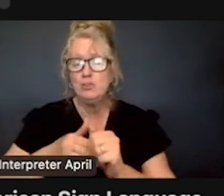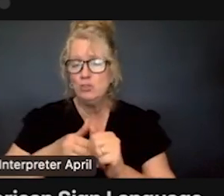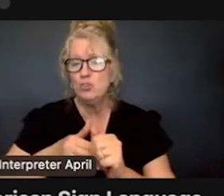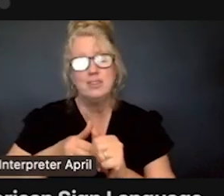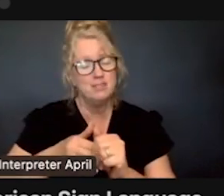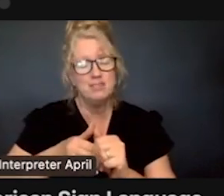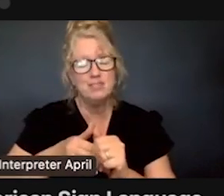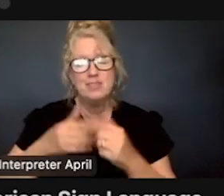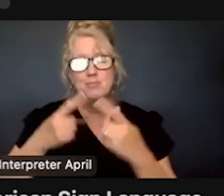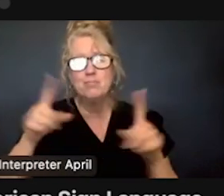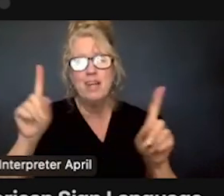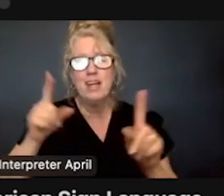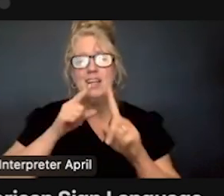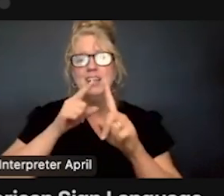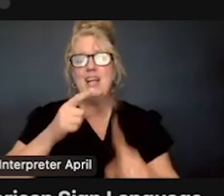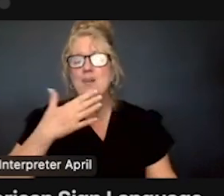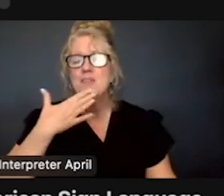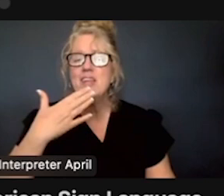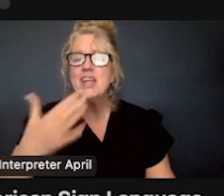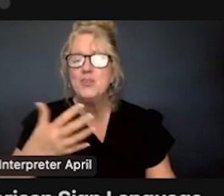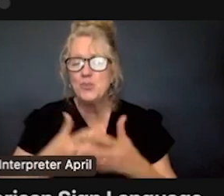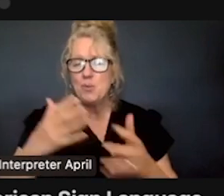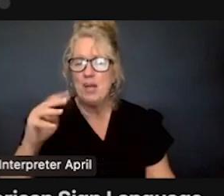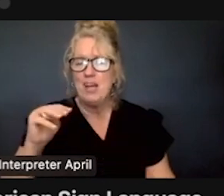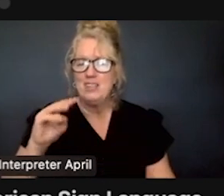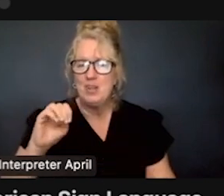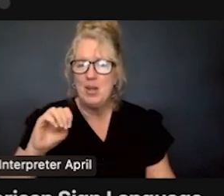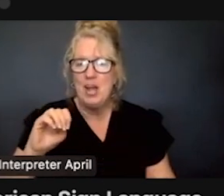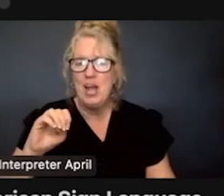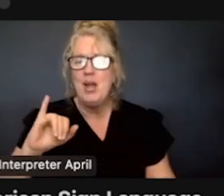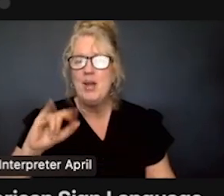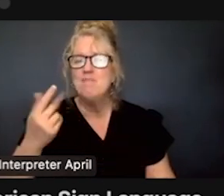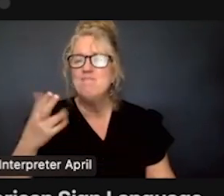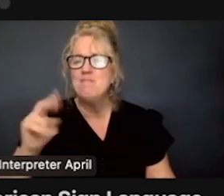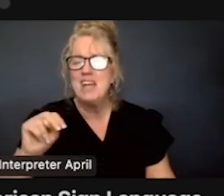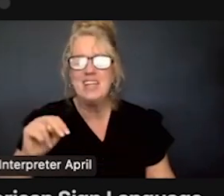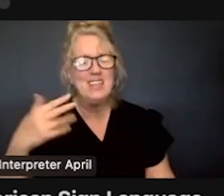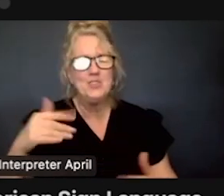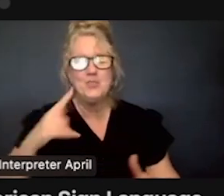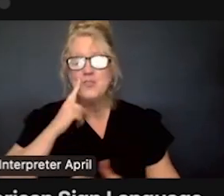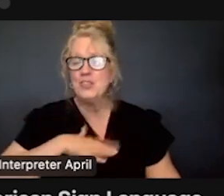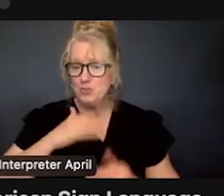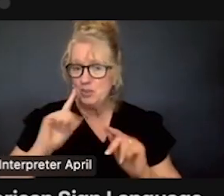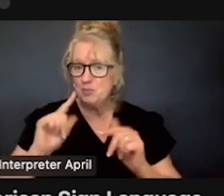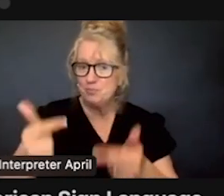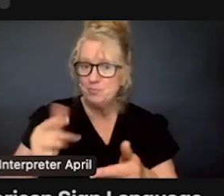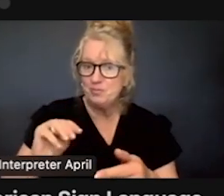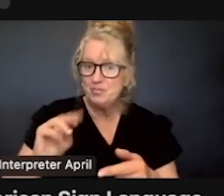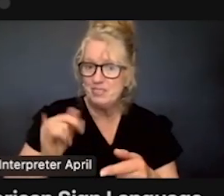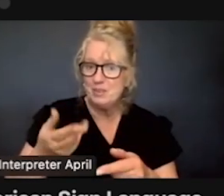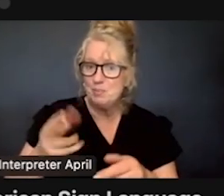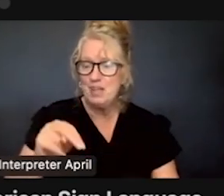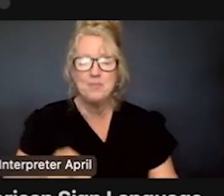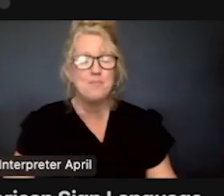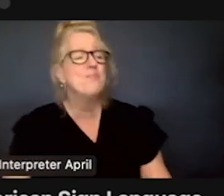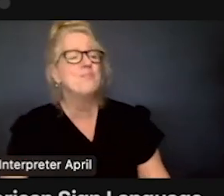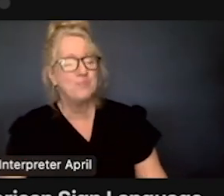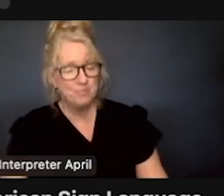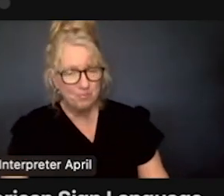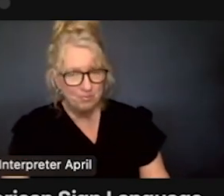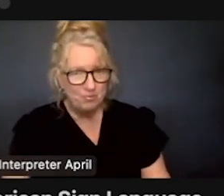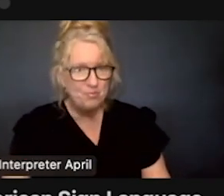there. So thank you so much. Megan, what a joy it's been, Megan. It has